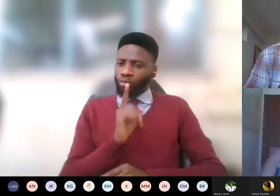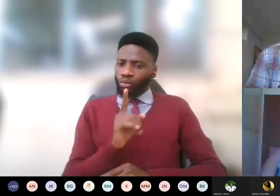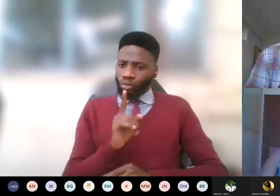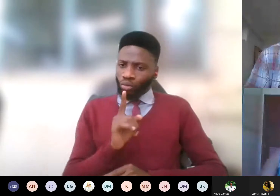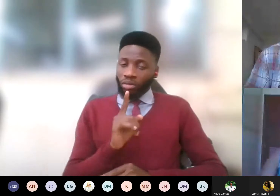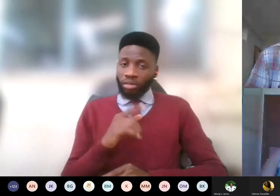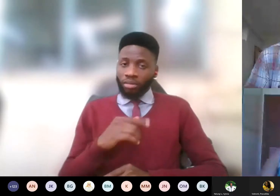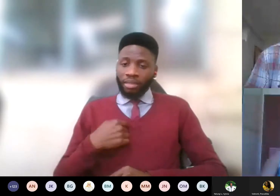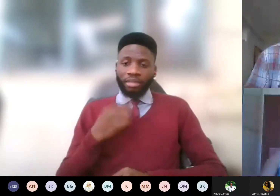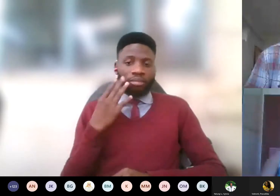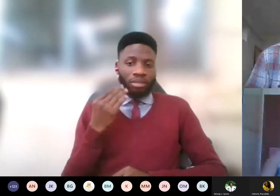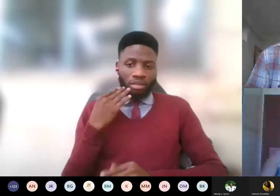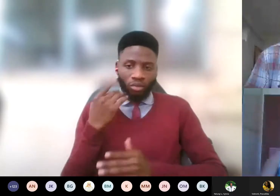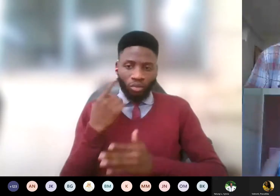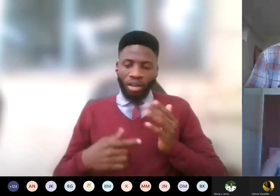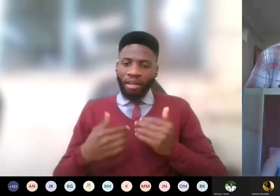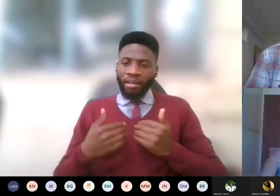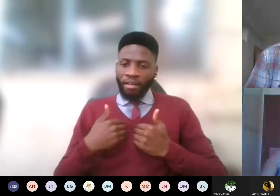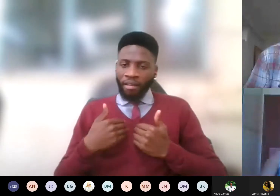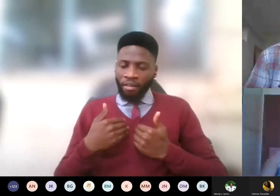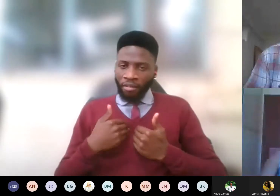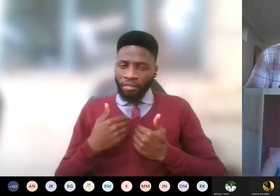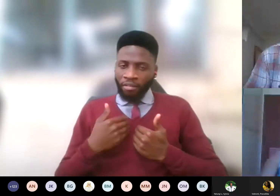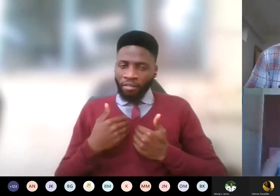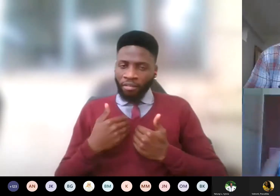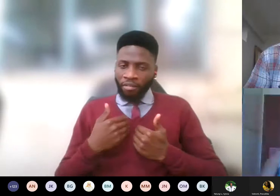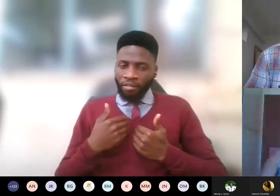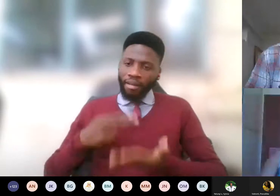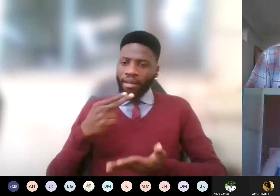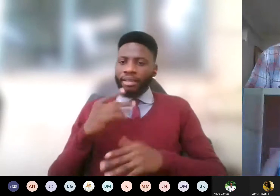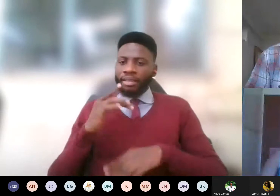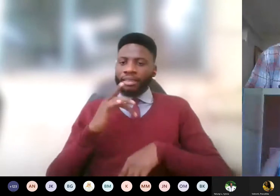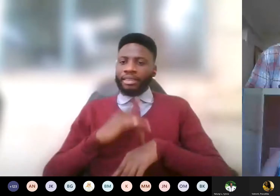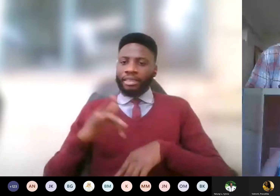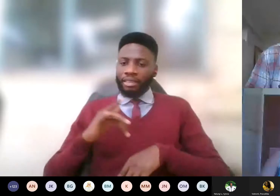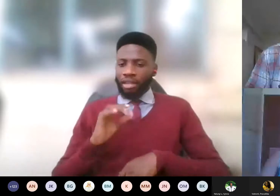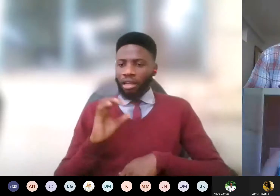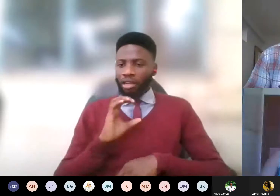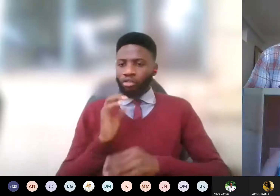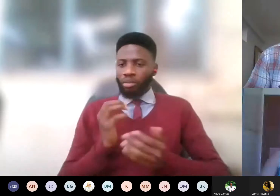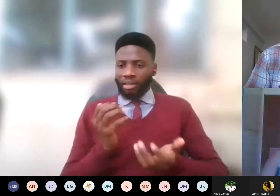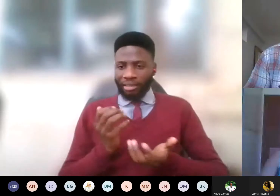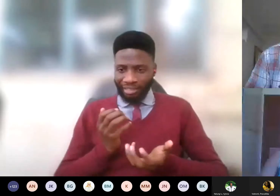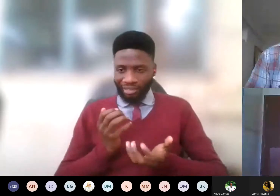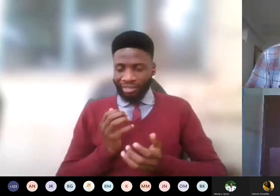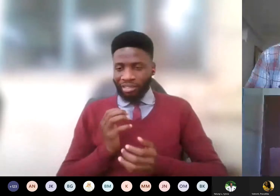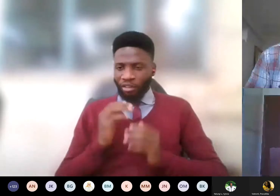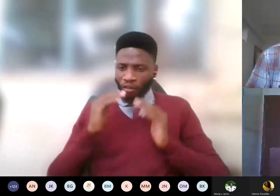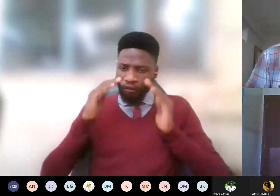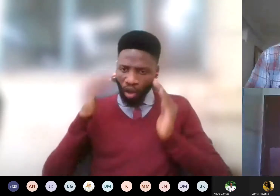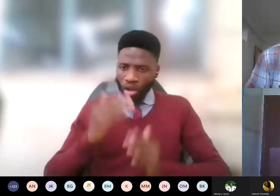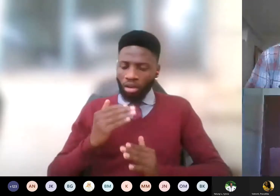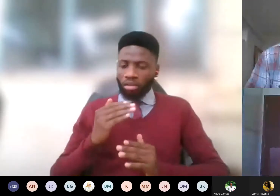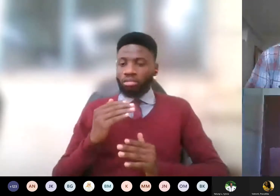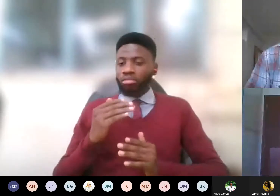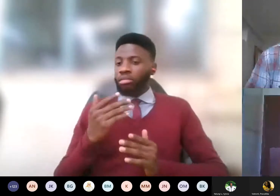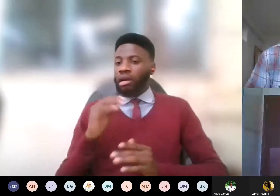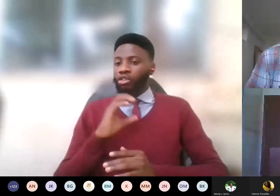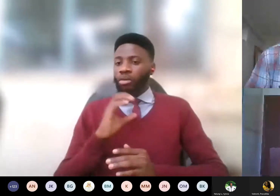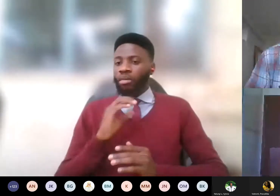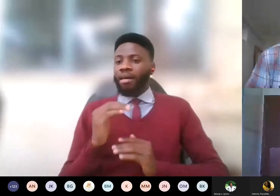So what do I conclude for the skills that I think one needs?